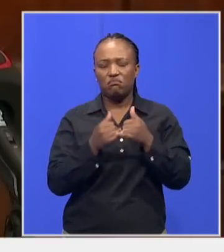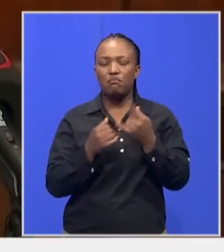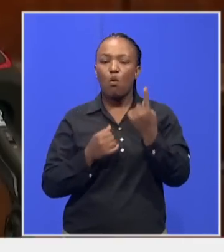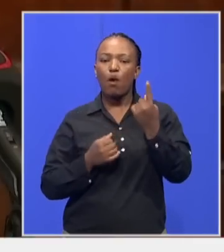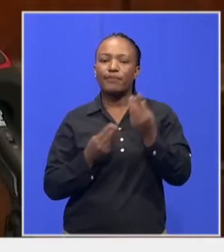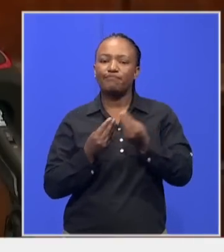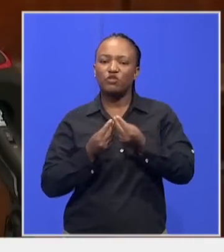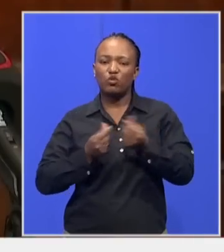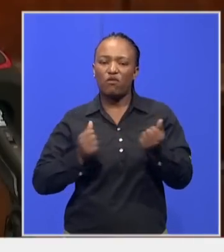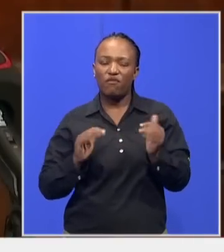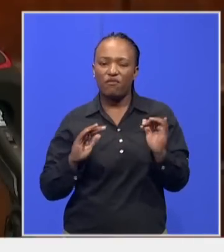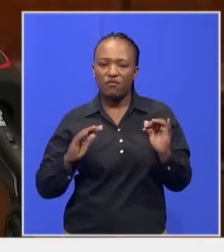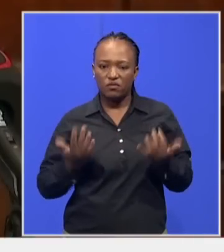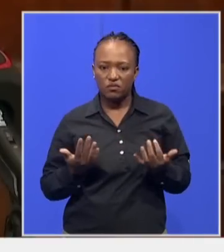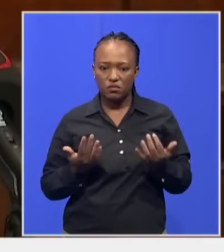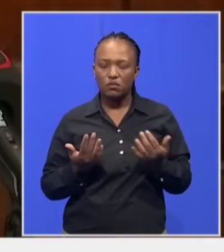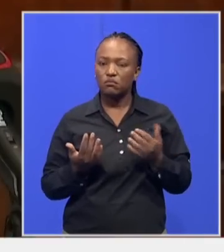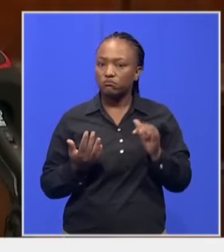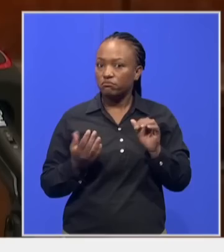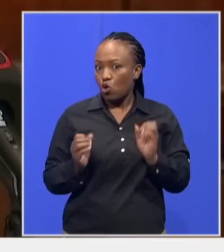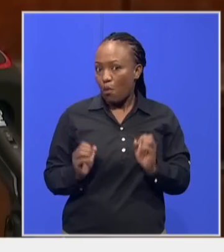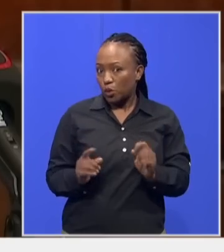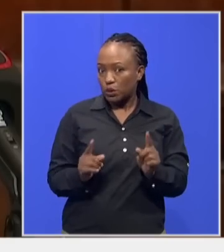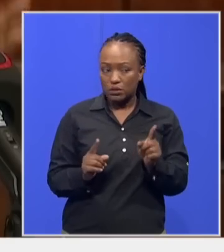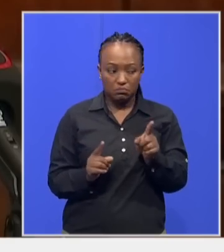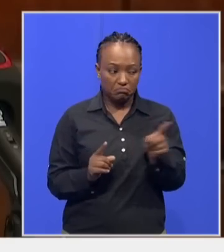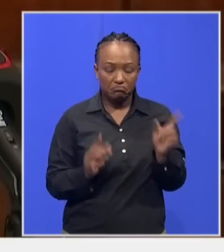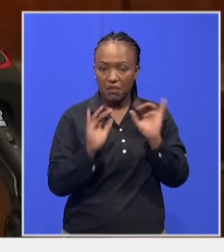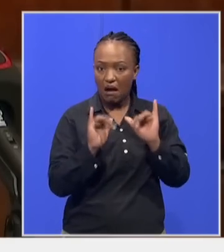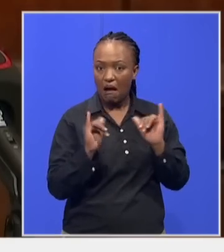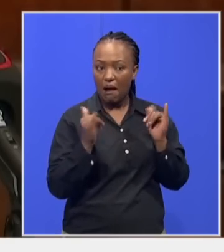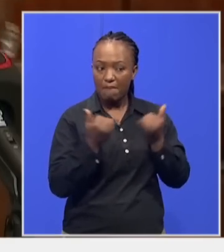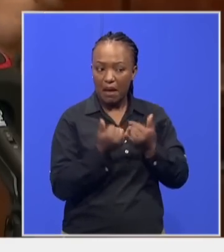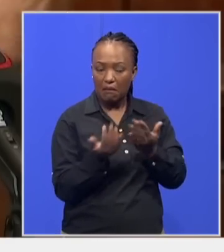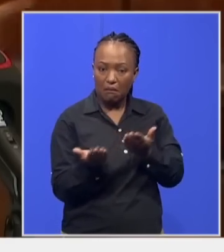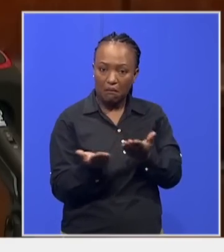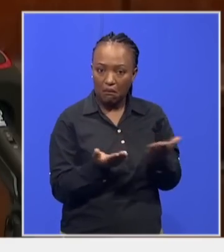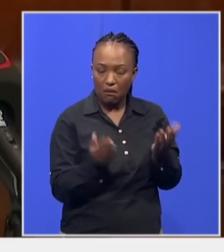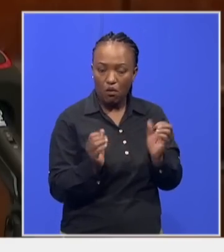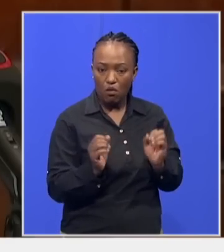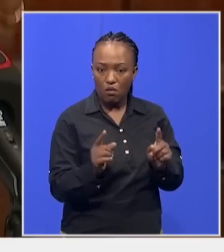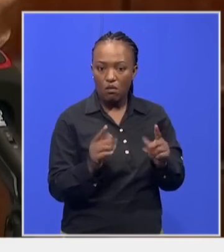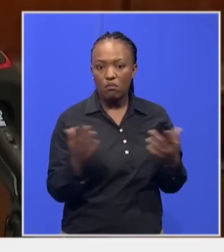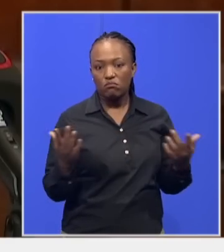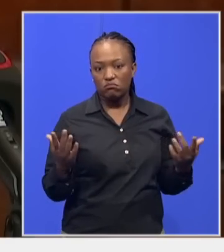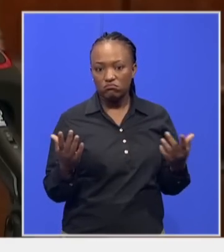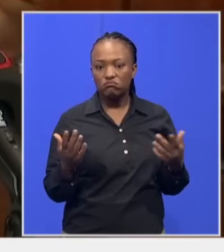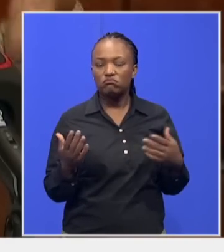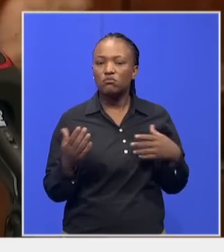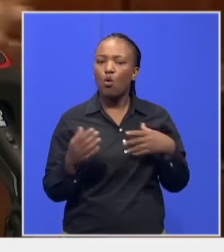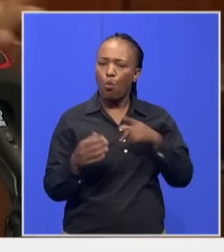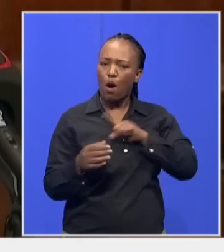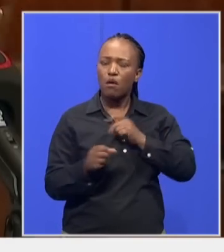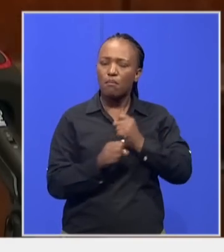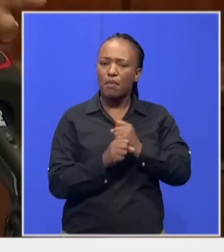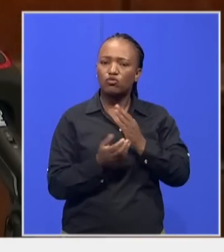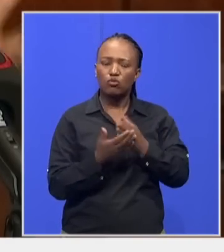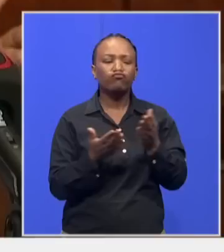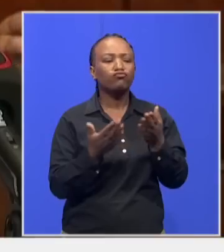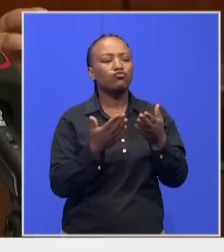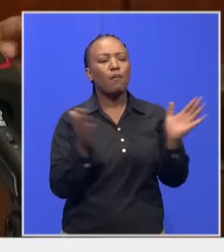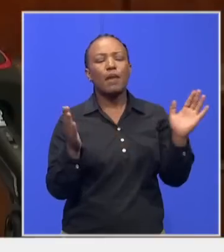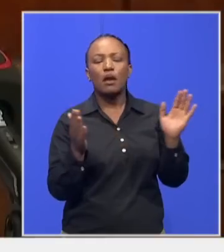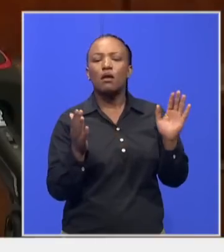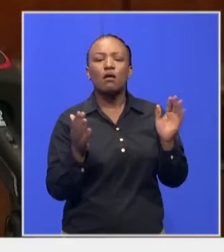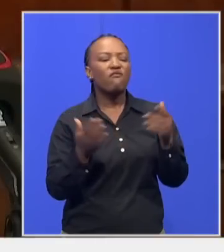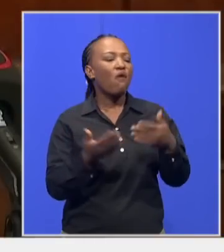course, when you give opportunity to suppliers, it's about broadening the cake, making sure that the opportunities are